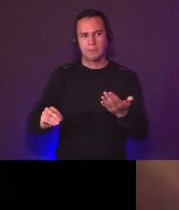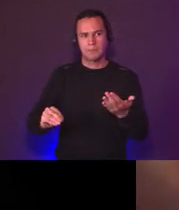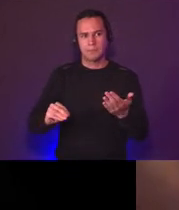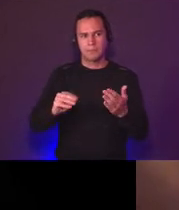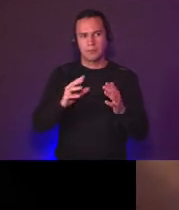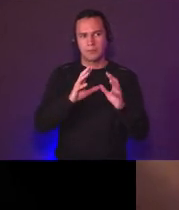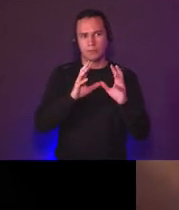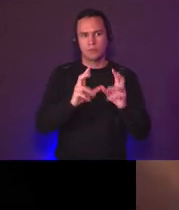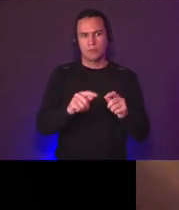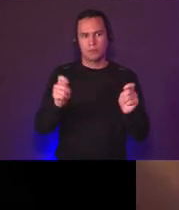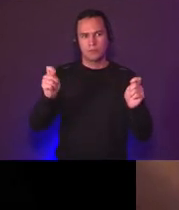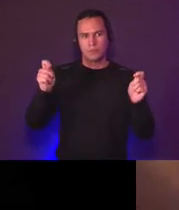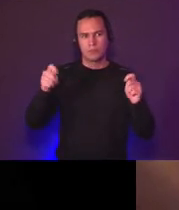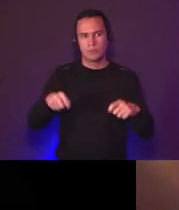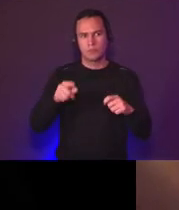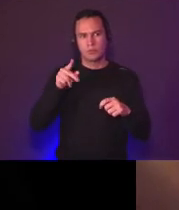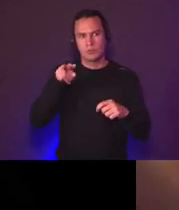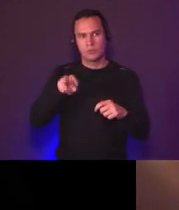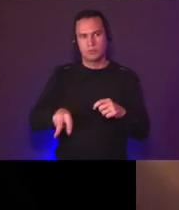incredibly complex